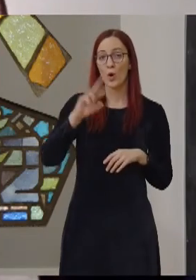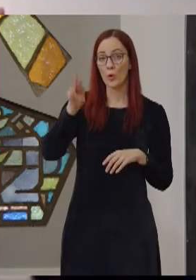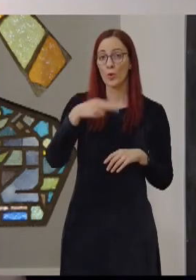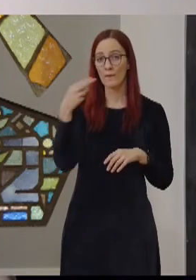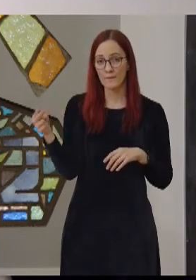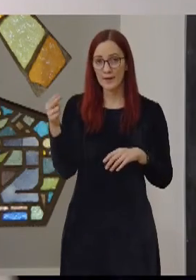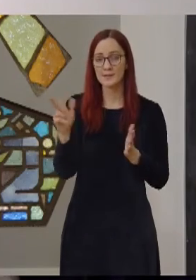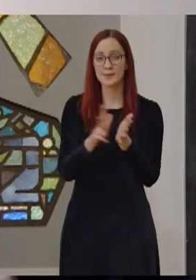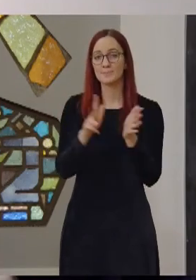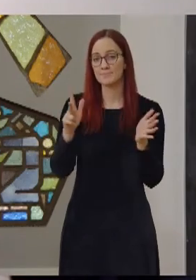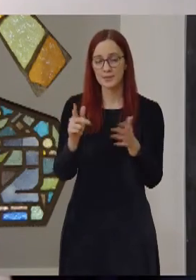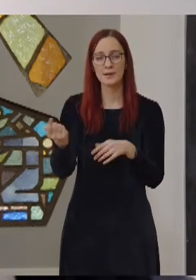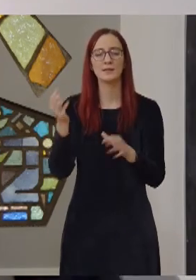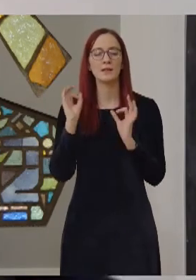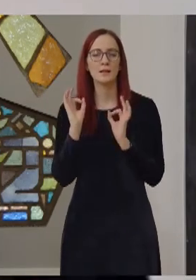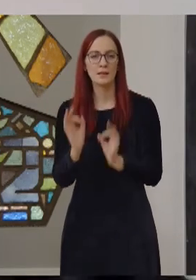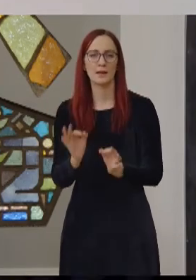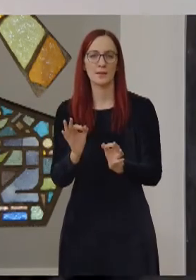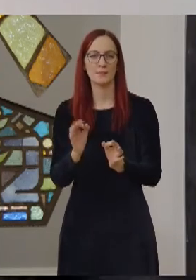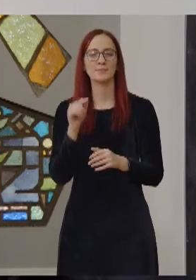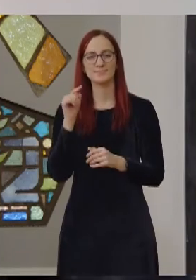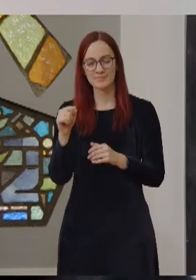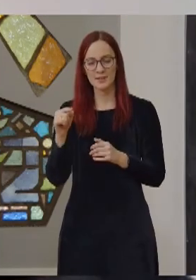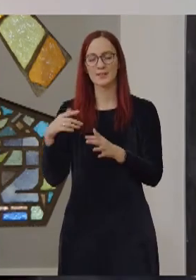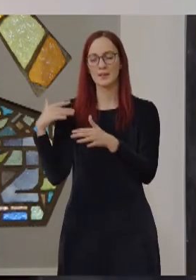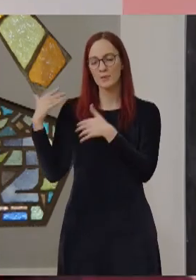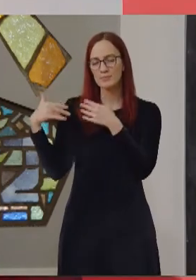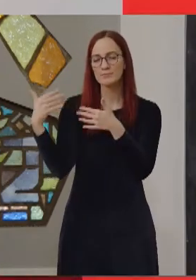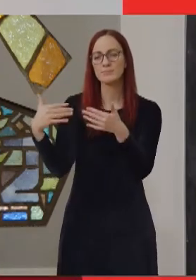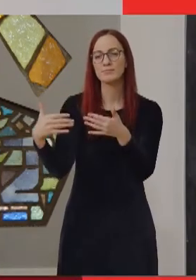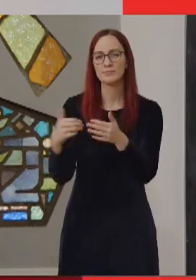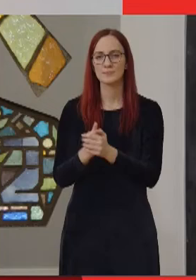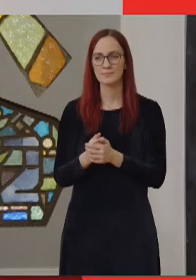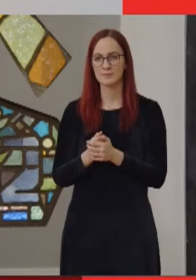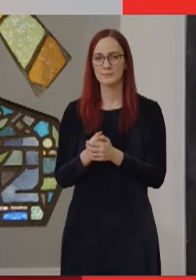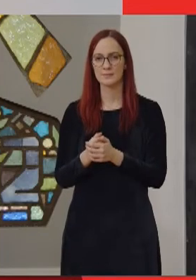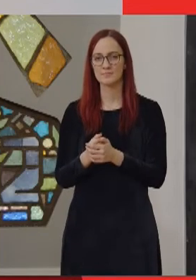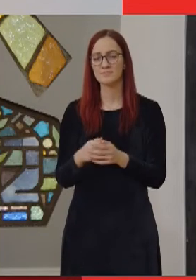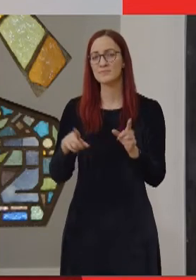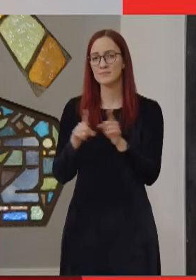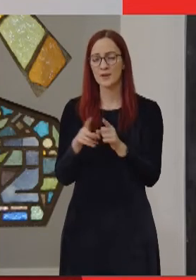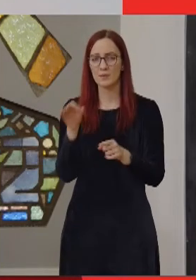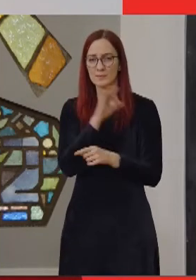Speaking about the implementation of the convention, this is a continuous process.